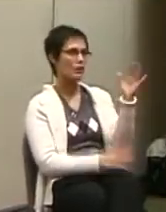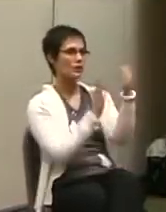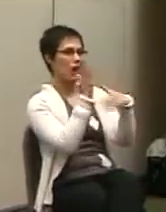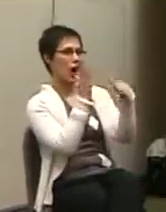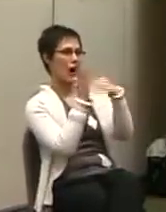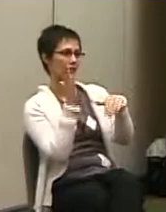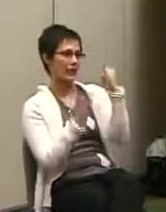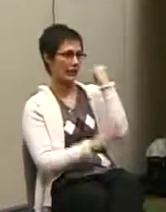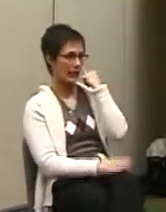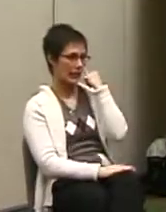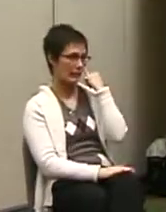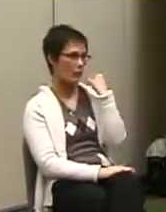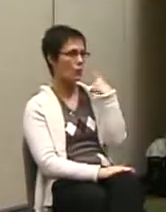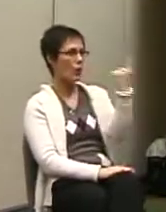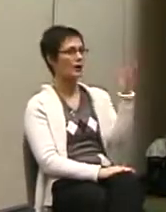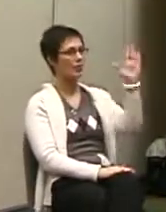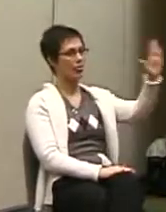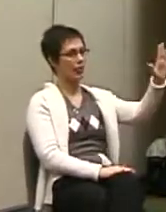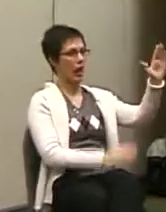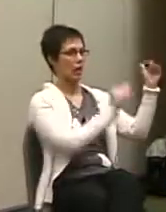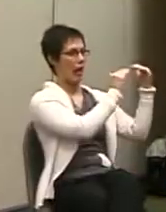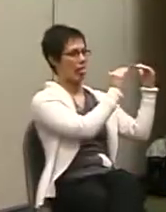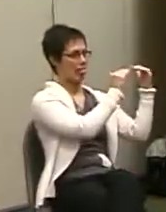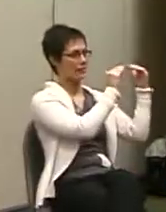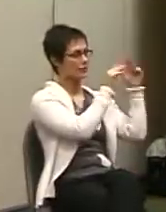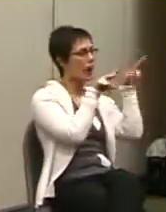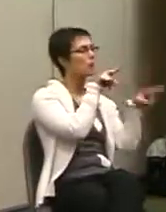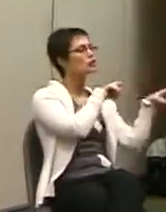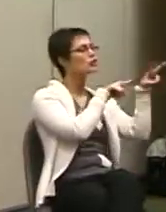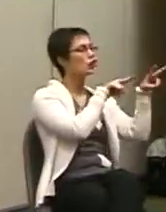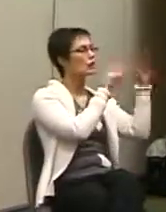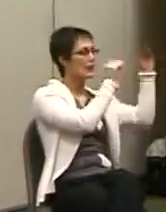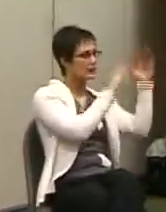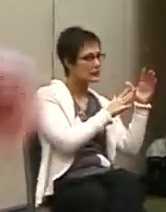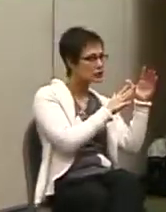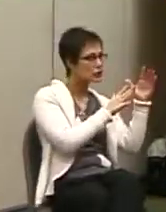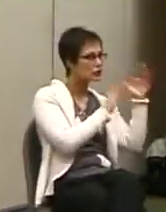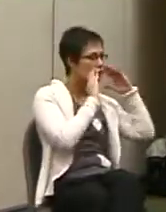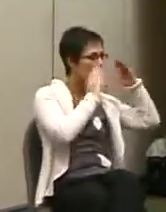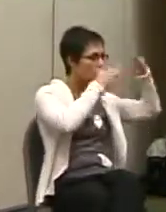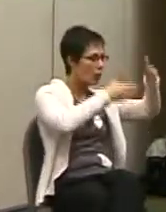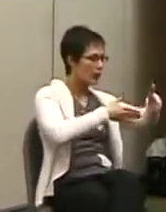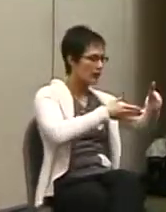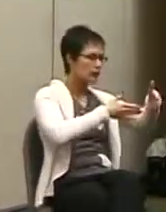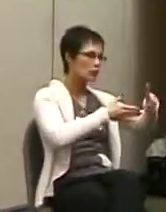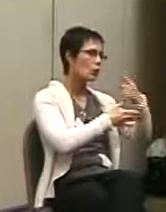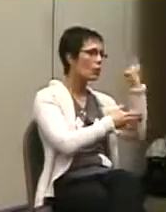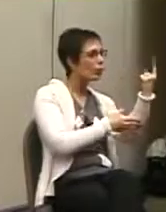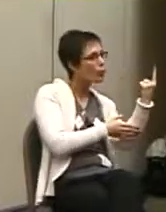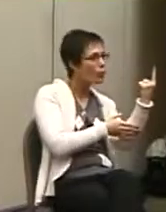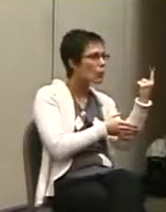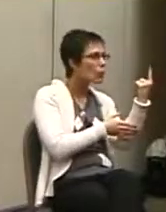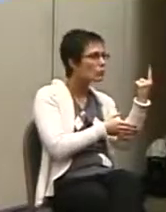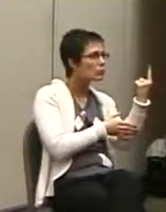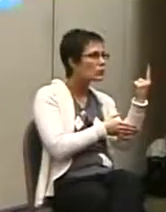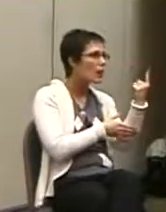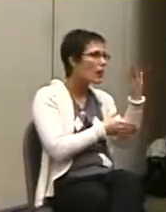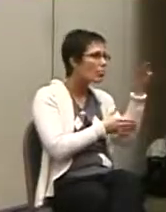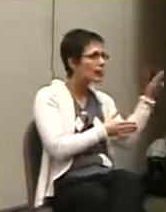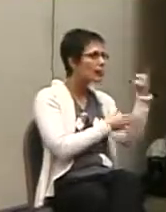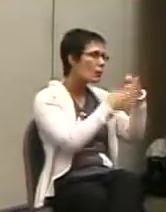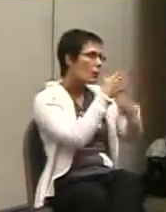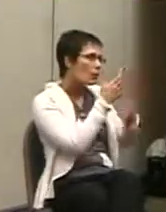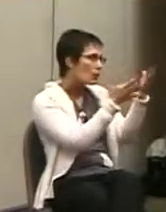their colleagues observe them and kind of focus it so that one of the things we want to look at are what are the consequences? How do